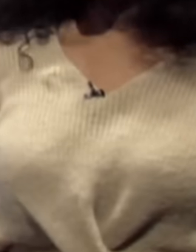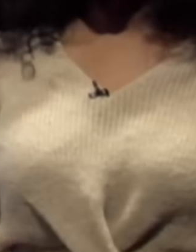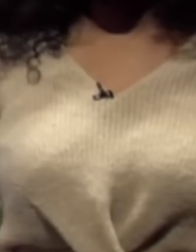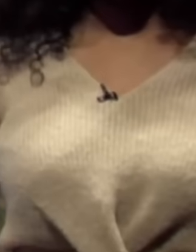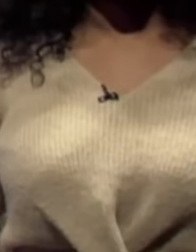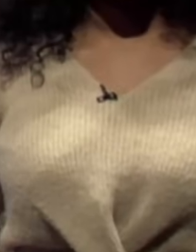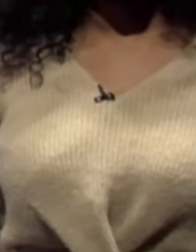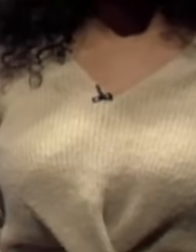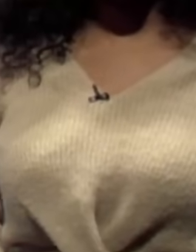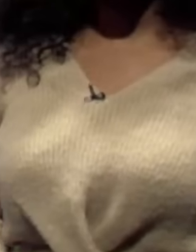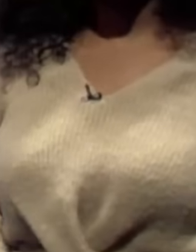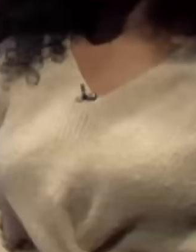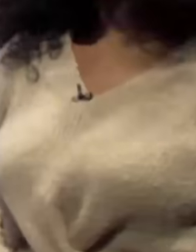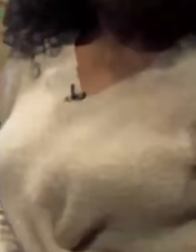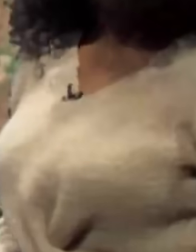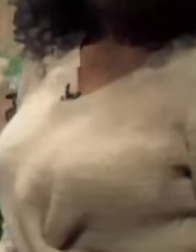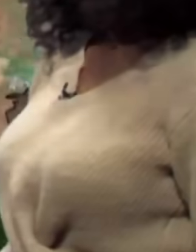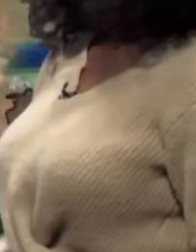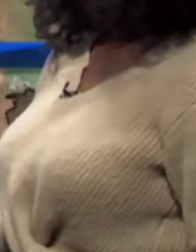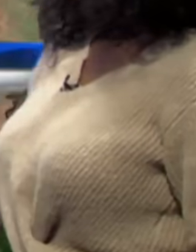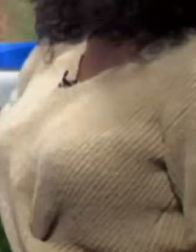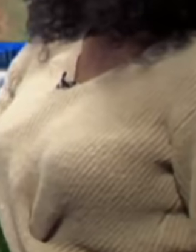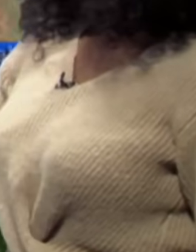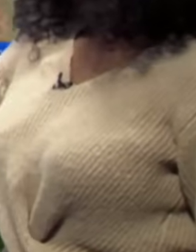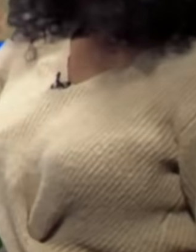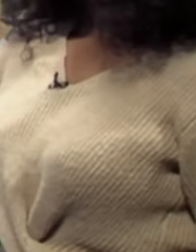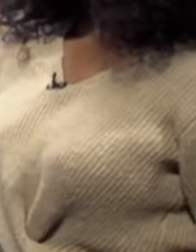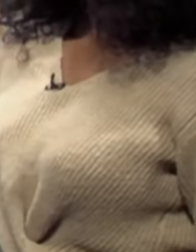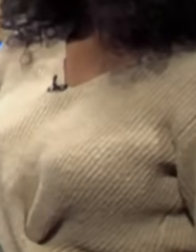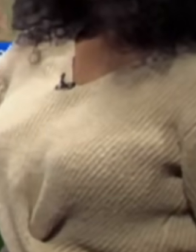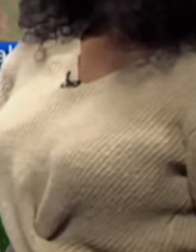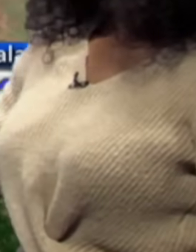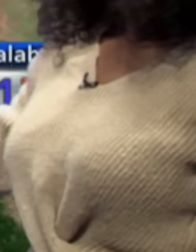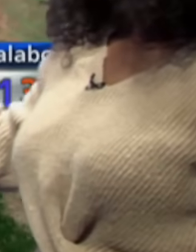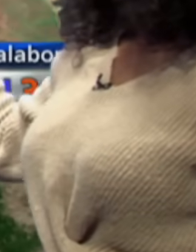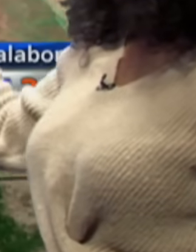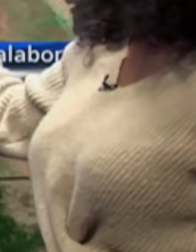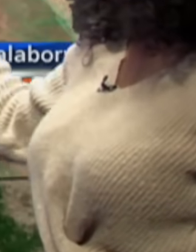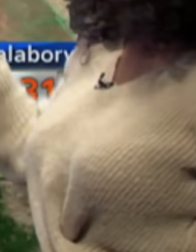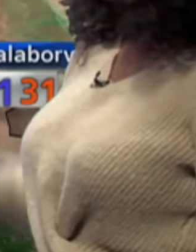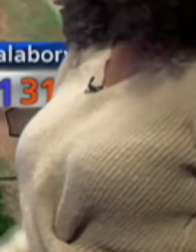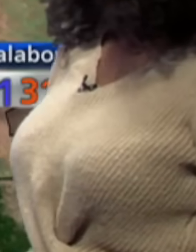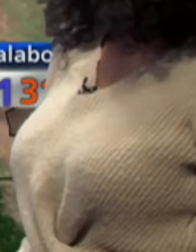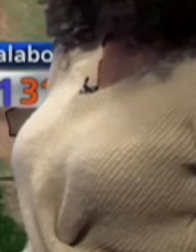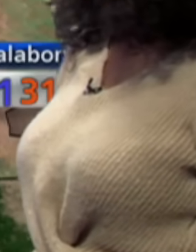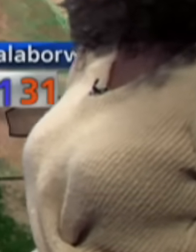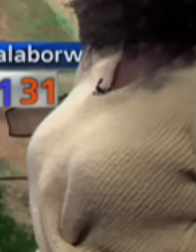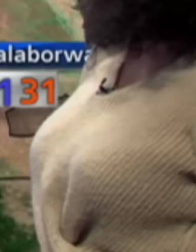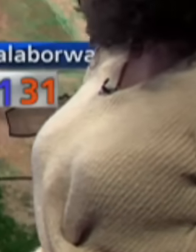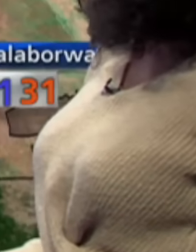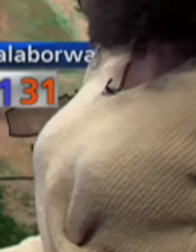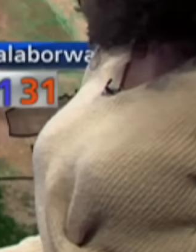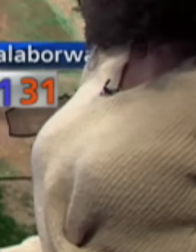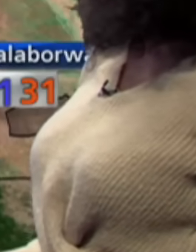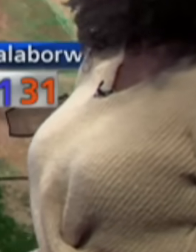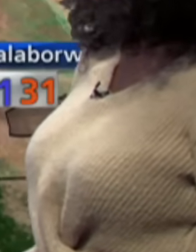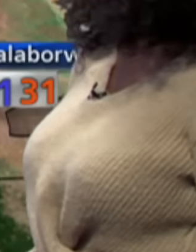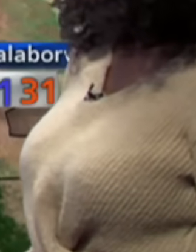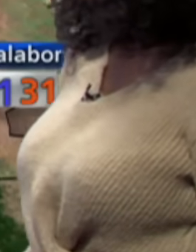digata di le 6 go ya go di le 24. Mo Limpopo go tla nna le tlhaboa letsatsi, Mosina e tla nna mogote thata ka digata